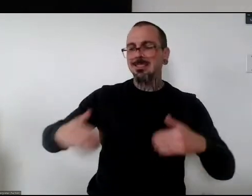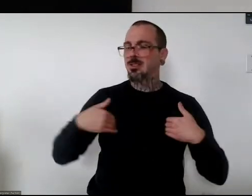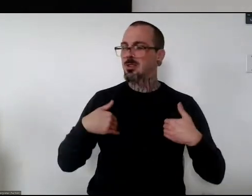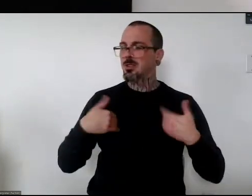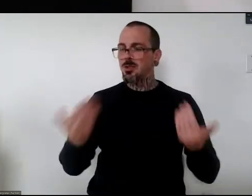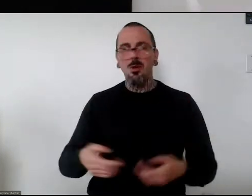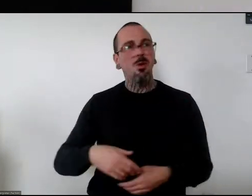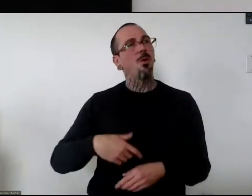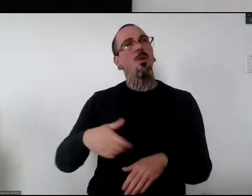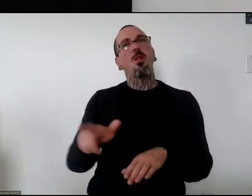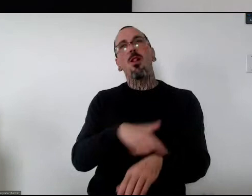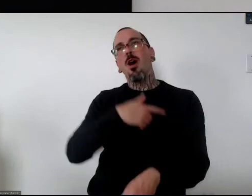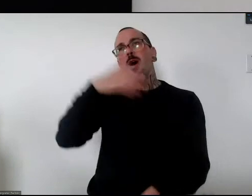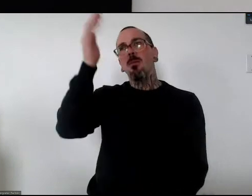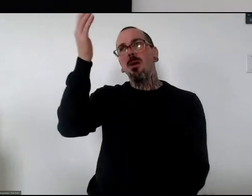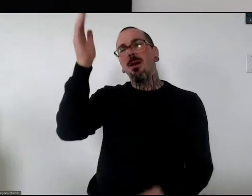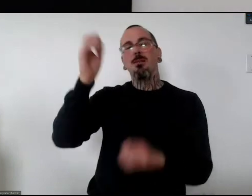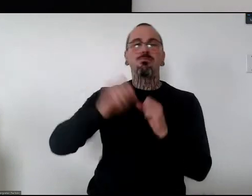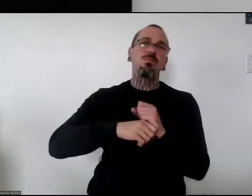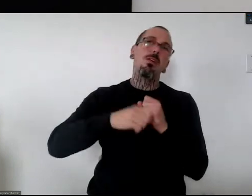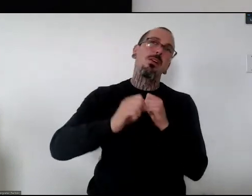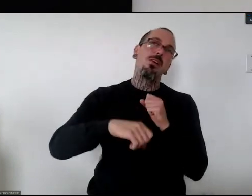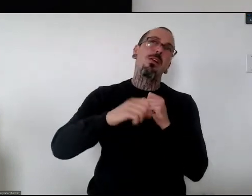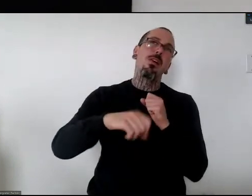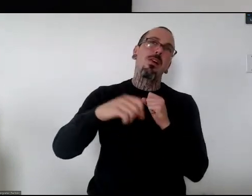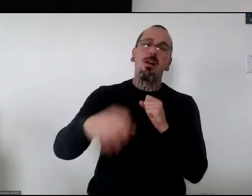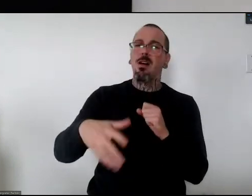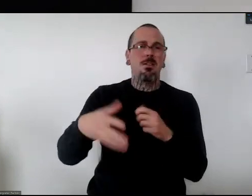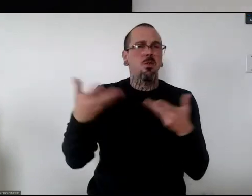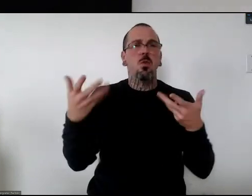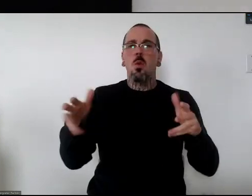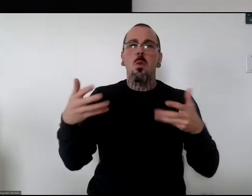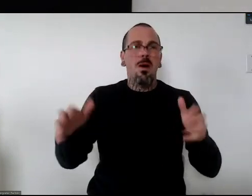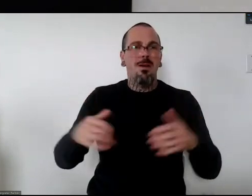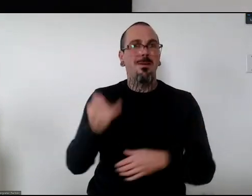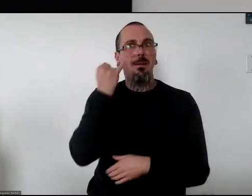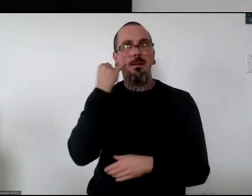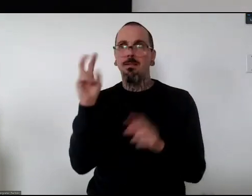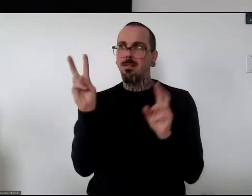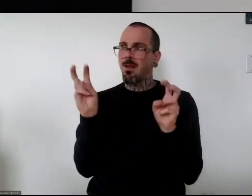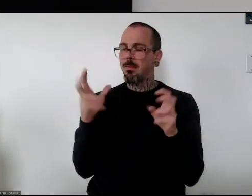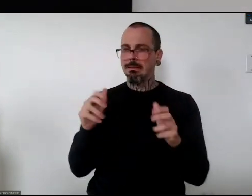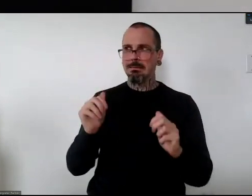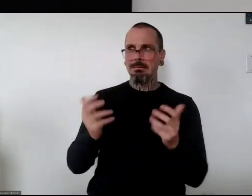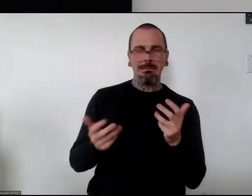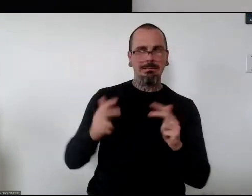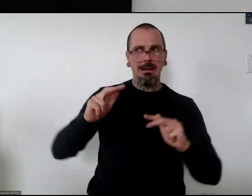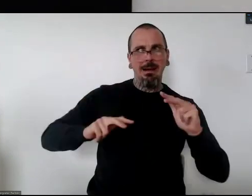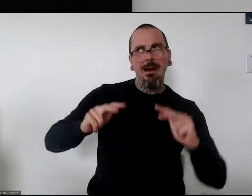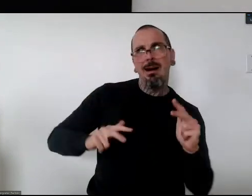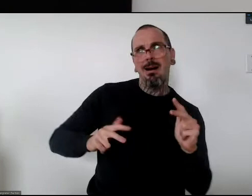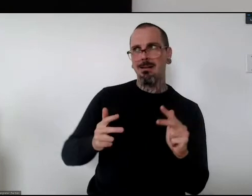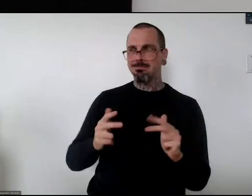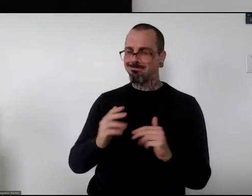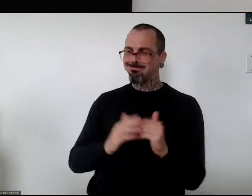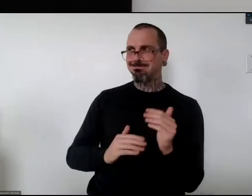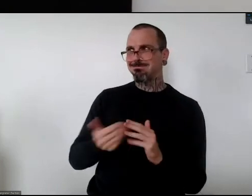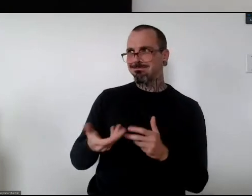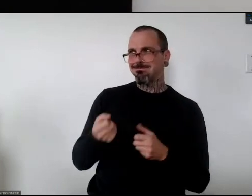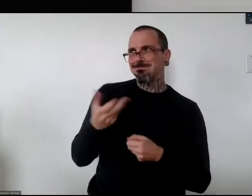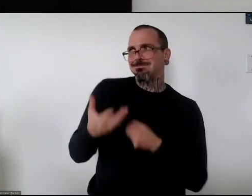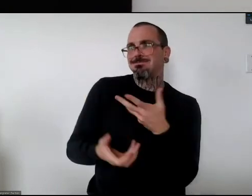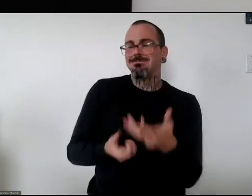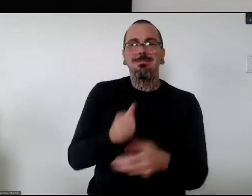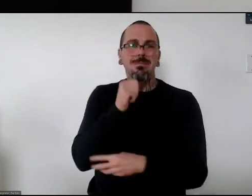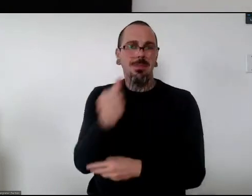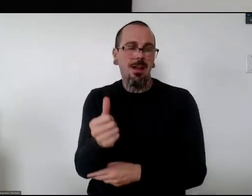topics they may find uncomfortable or awkward. We use a variety of activities focused on generating discussion designed